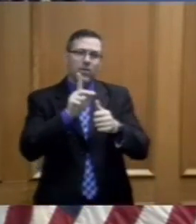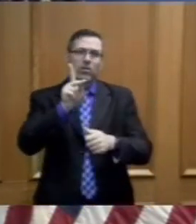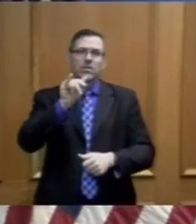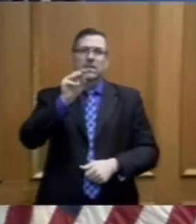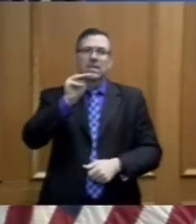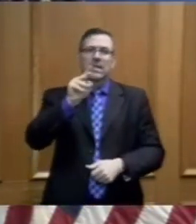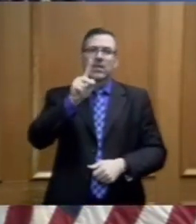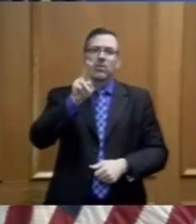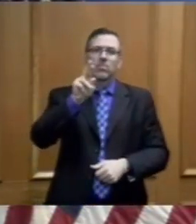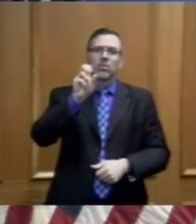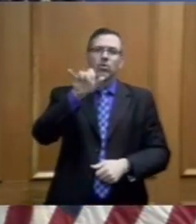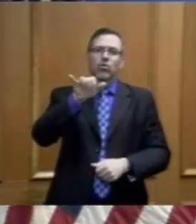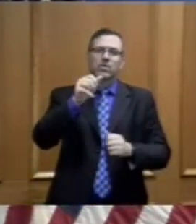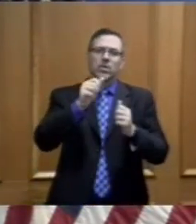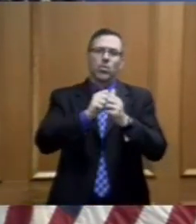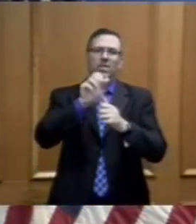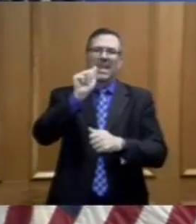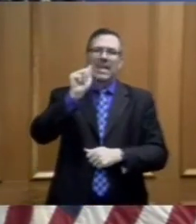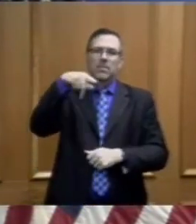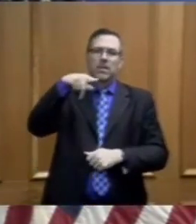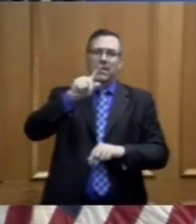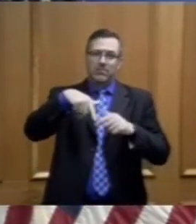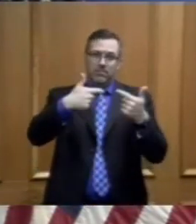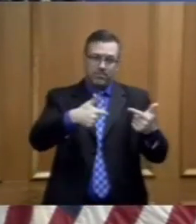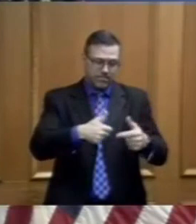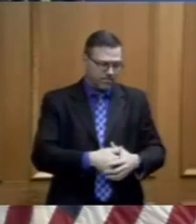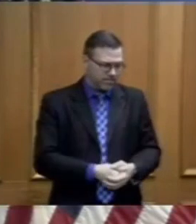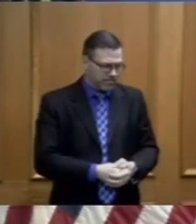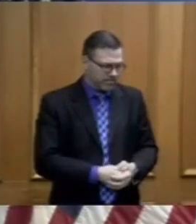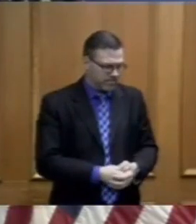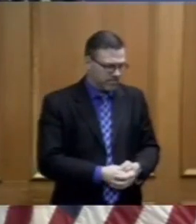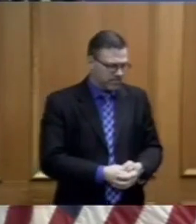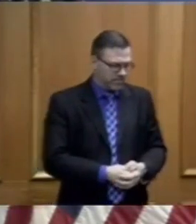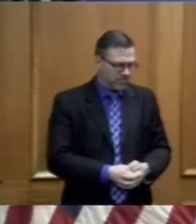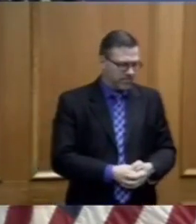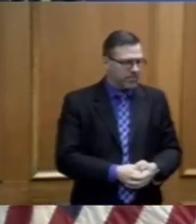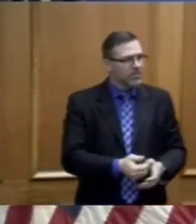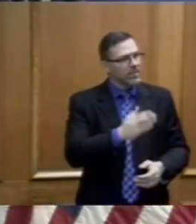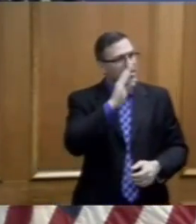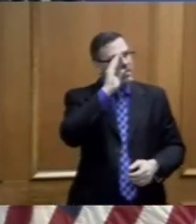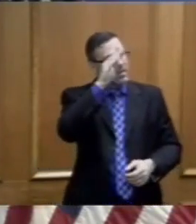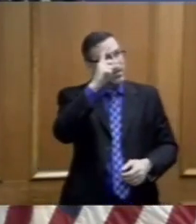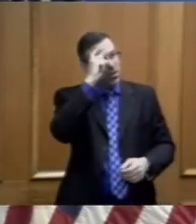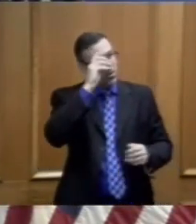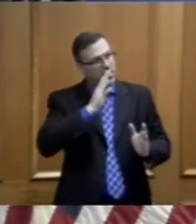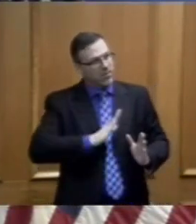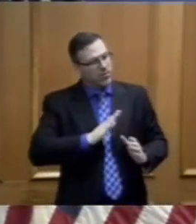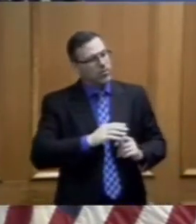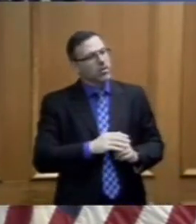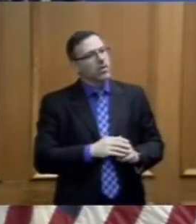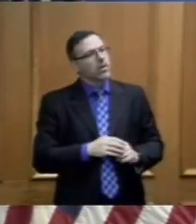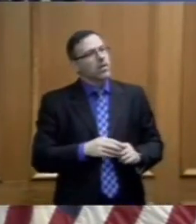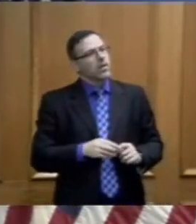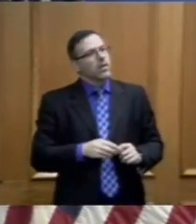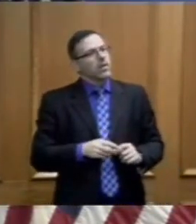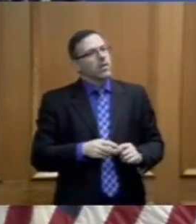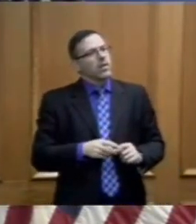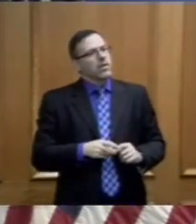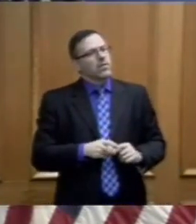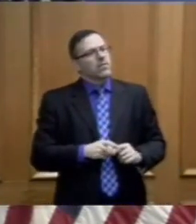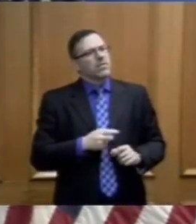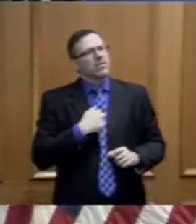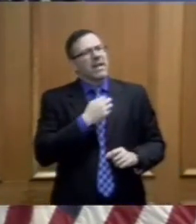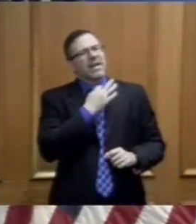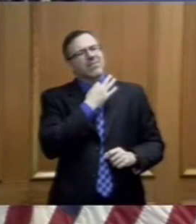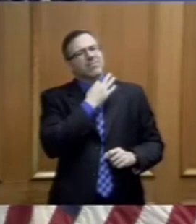Crucy from the Associated Press. Kim, your line is open. Hi, Governor. Hi, Kim. I'm curious